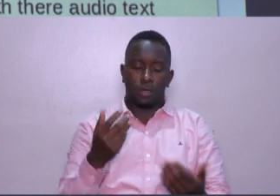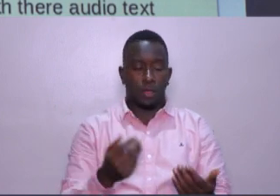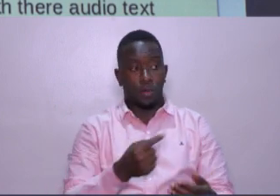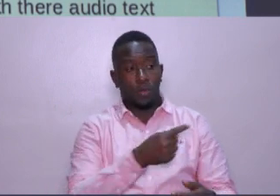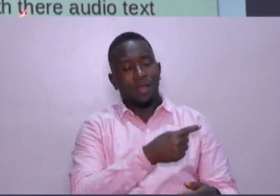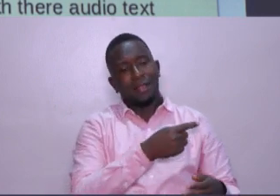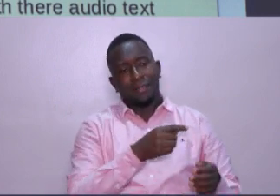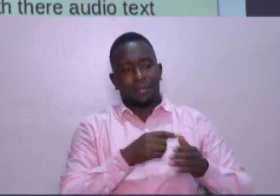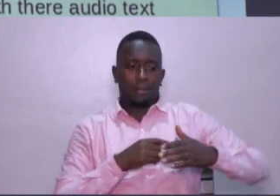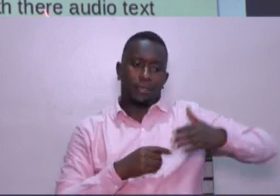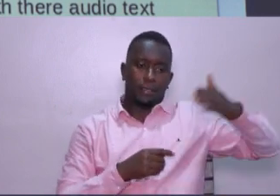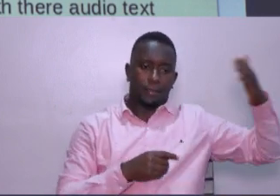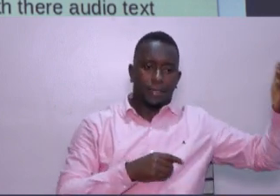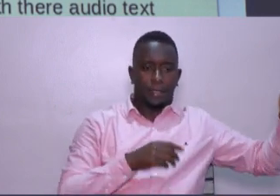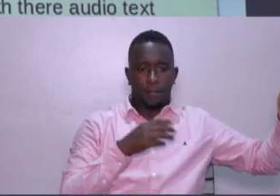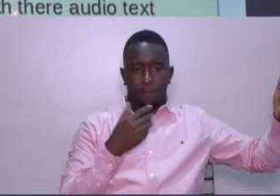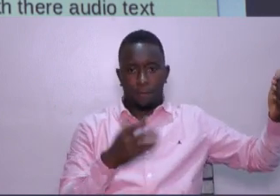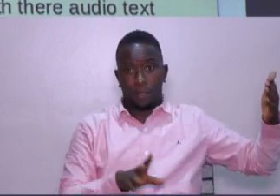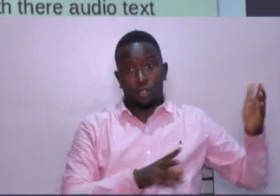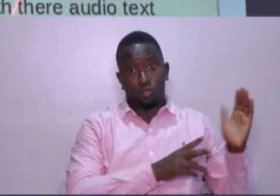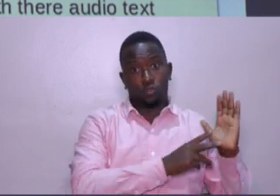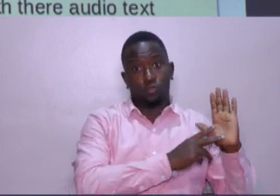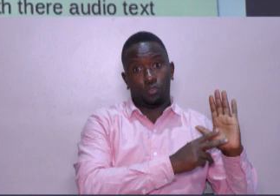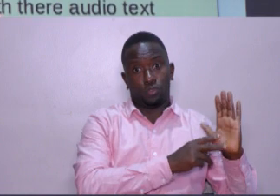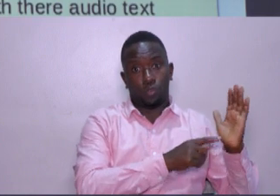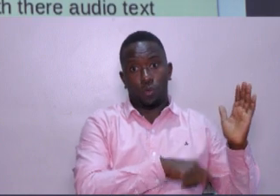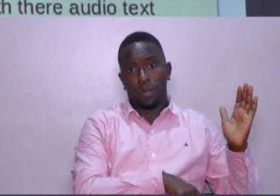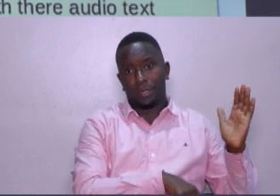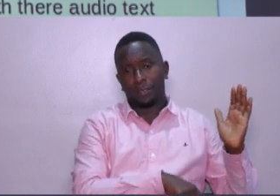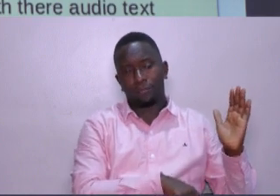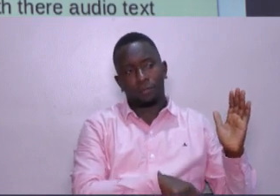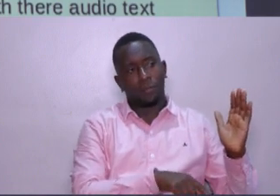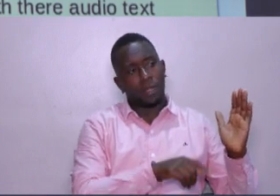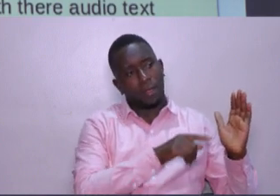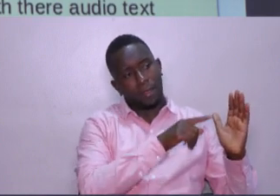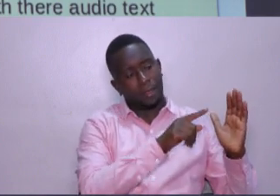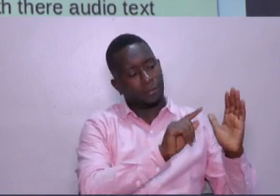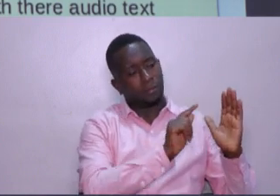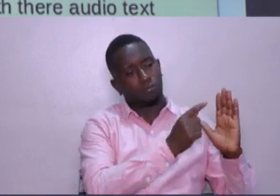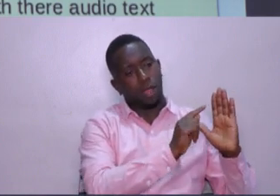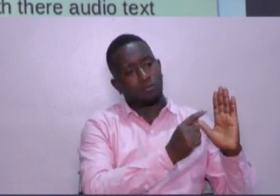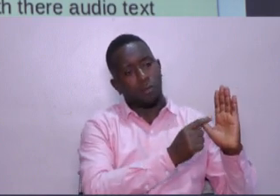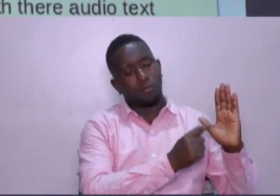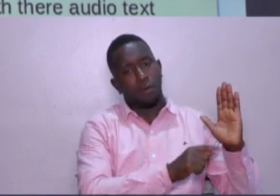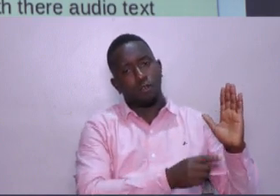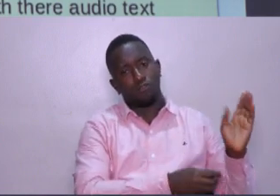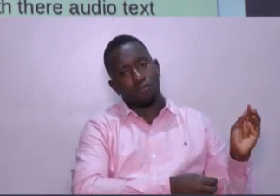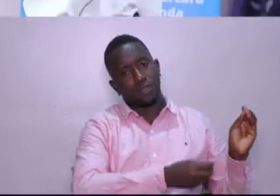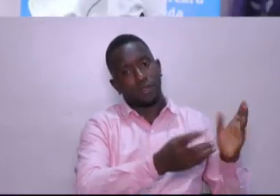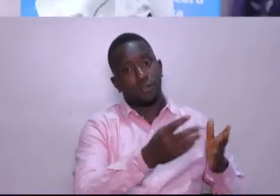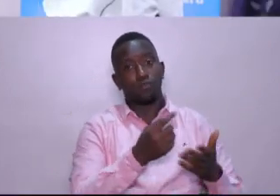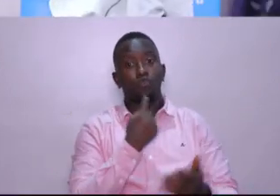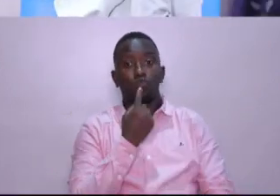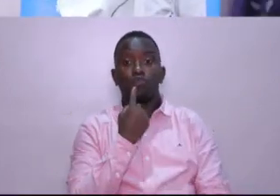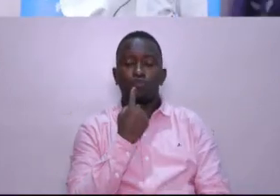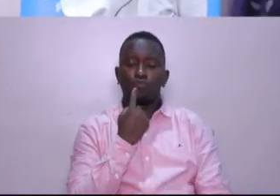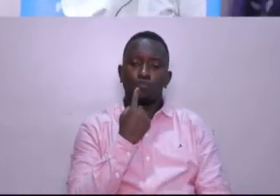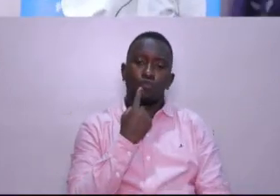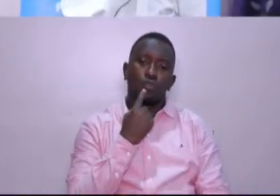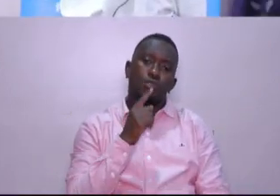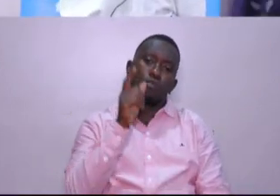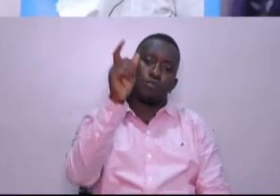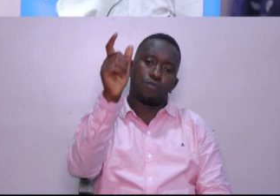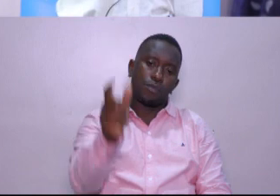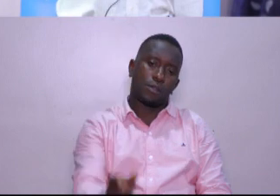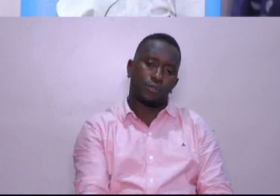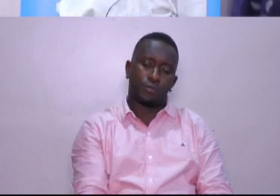side, we indicate the notes or the instructions that are to be given to the animator.